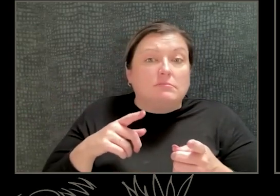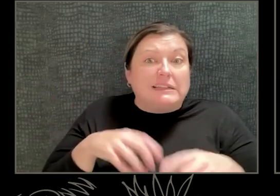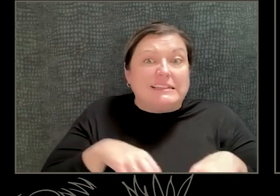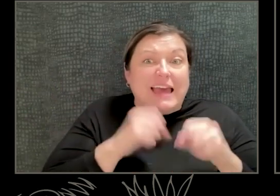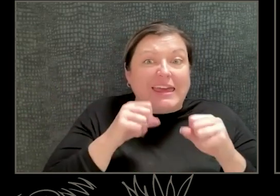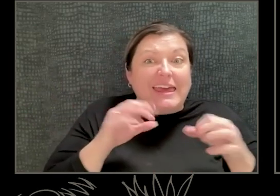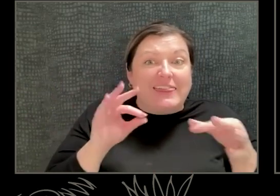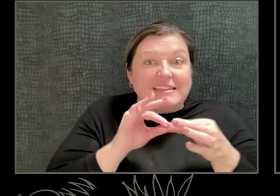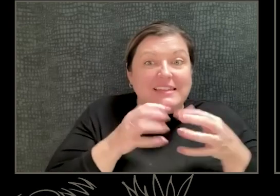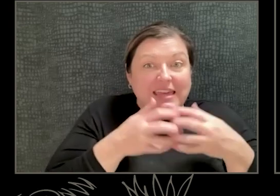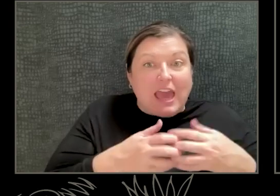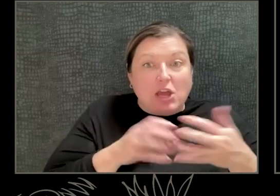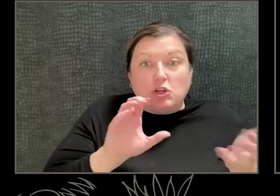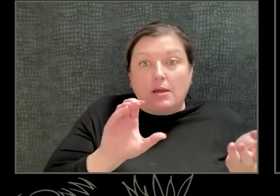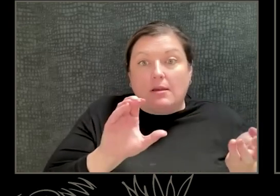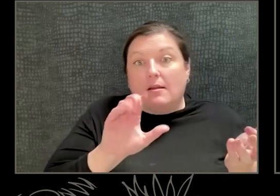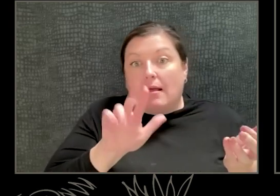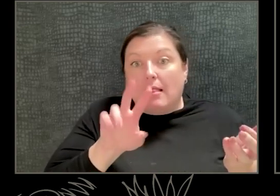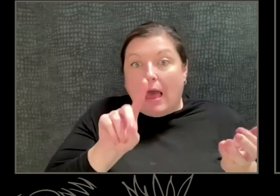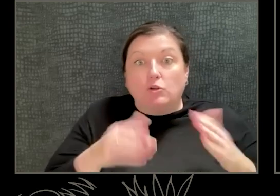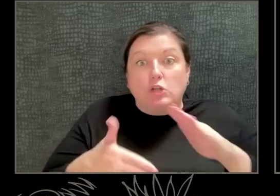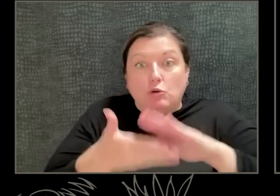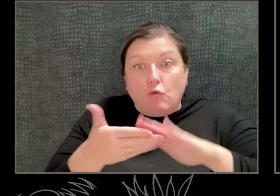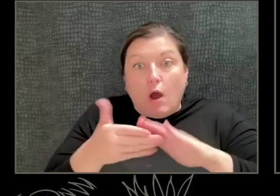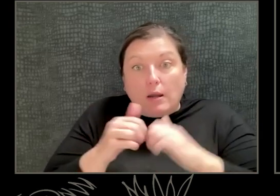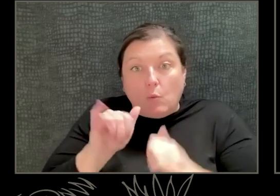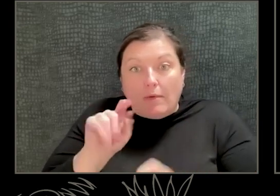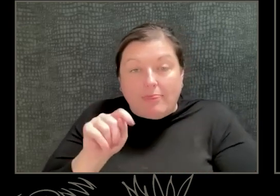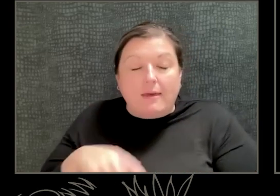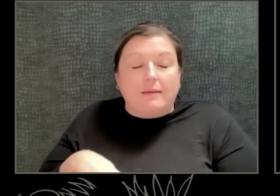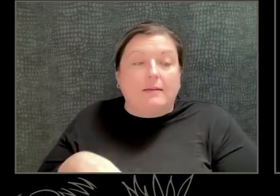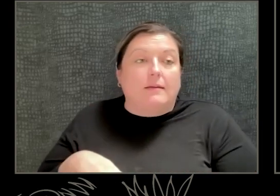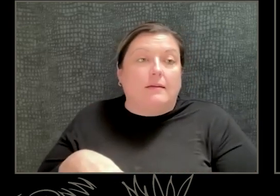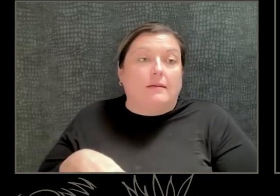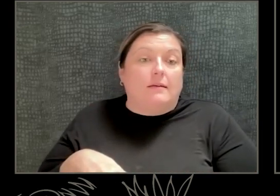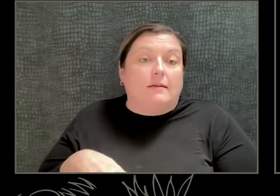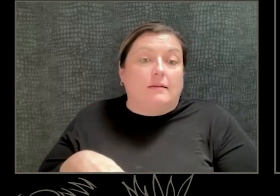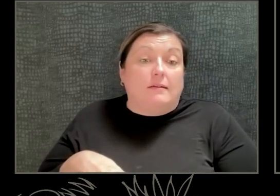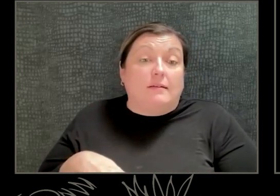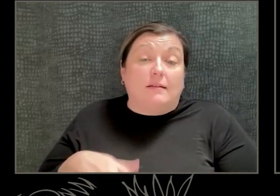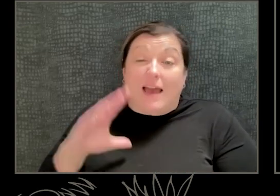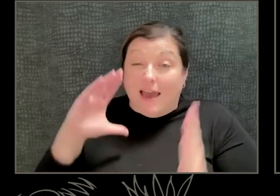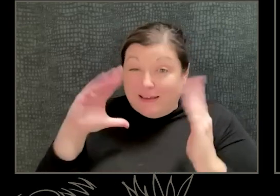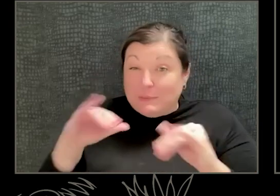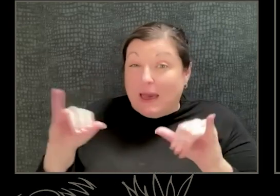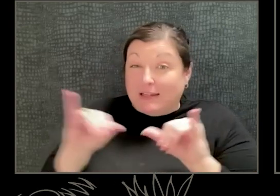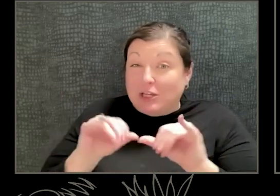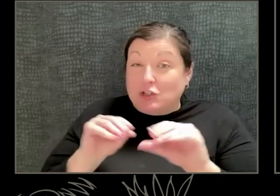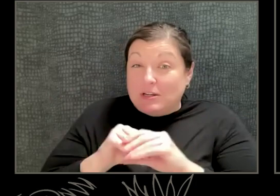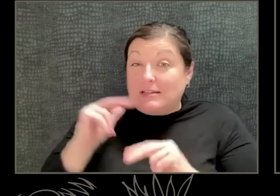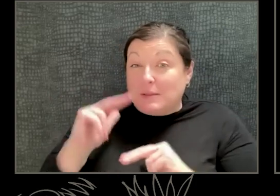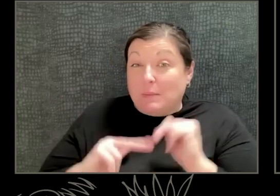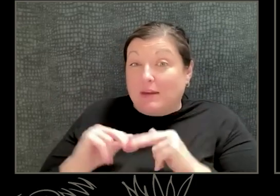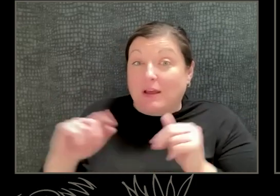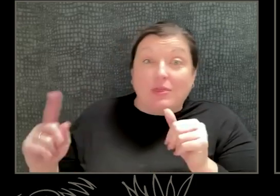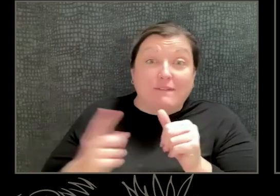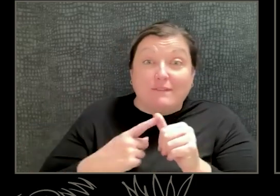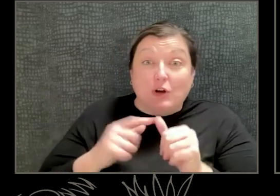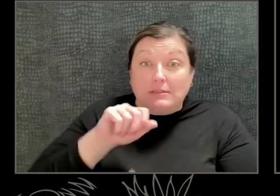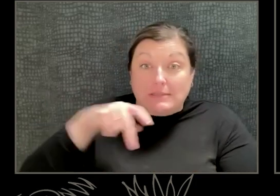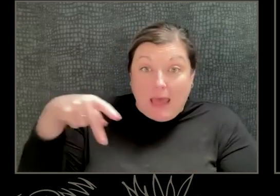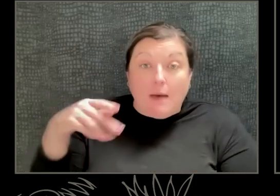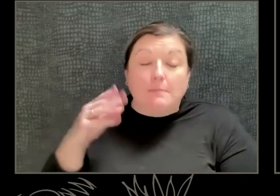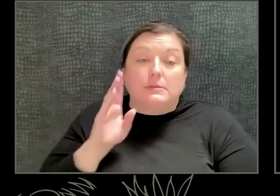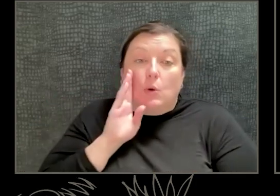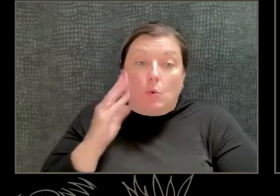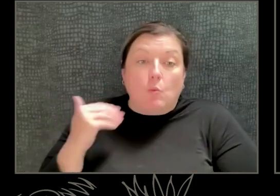sync engine clouds. And so I fully expect that like engineers in the future building their first apps are going